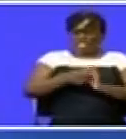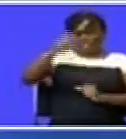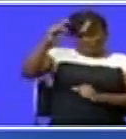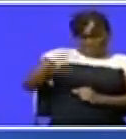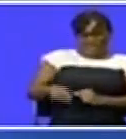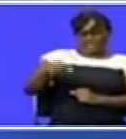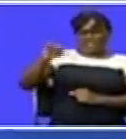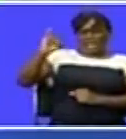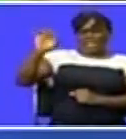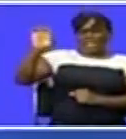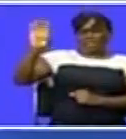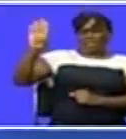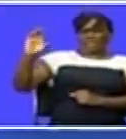IEBC.